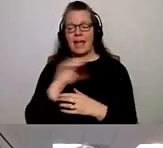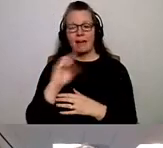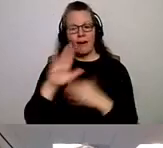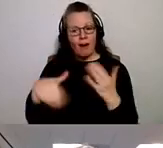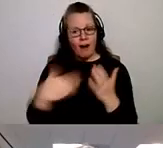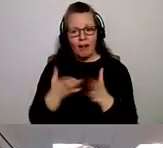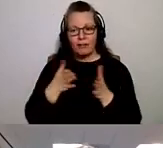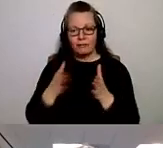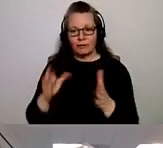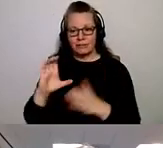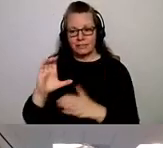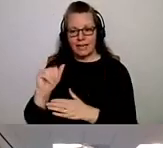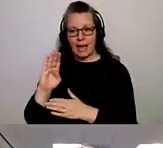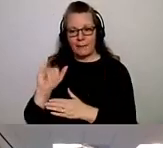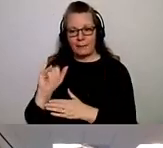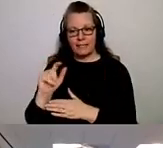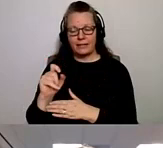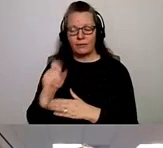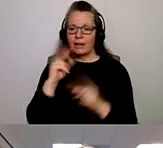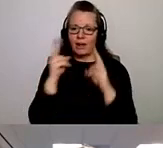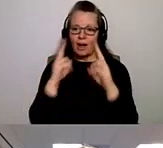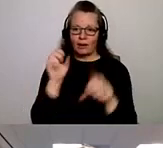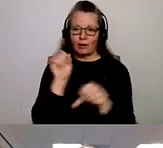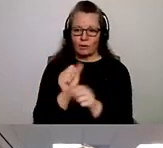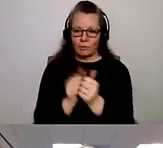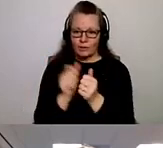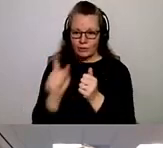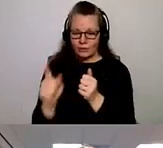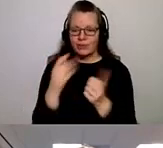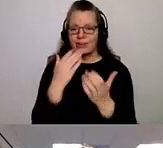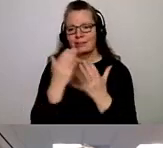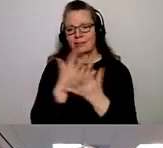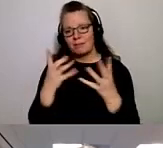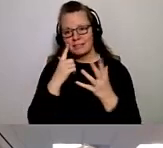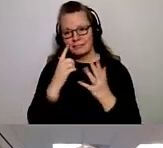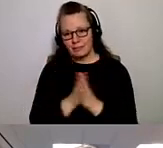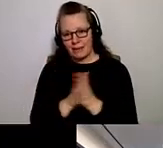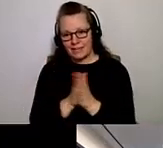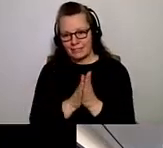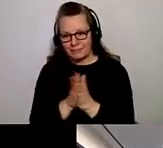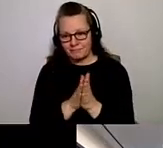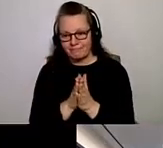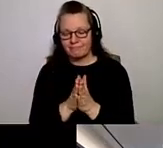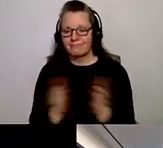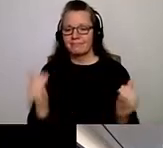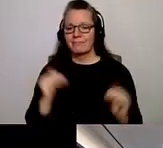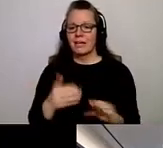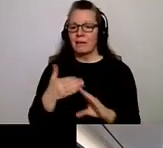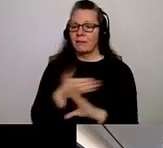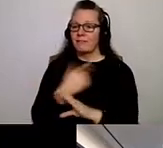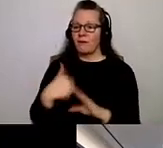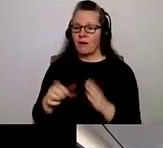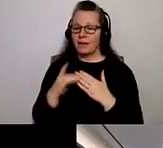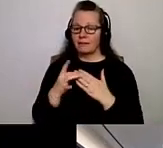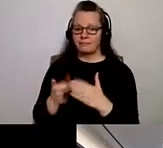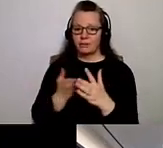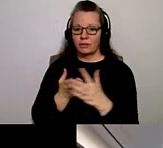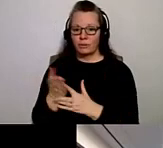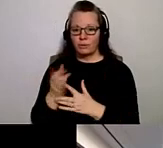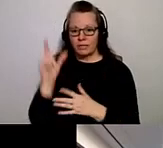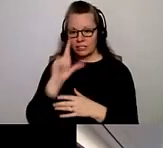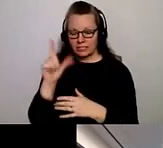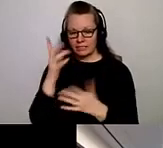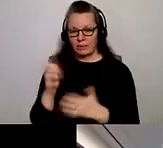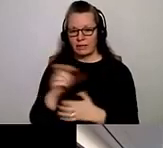a privilege it is to work with you. And thank you so much for your passion. So before I walk us through logistics, I'm going to turn over to Johnny